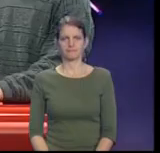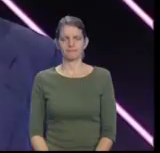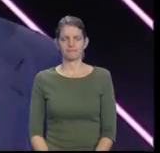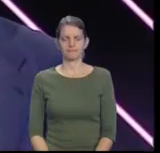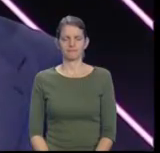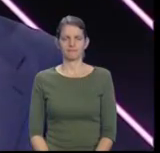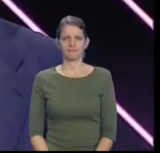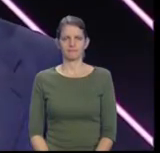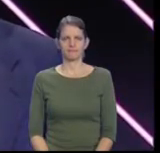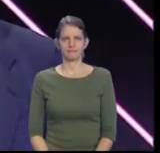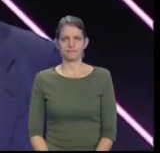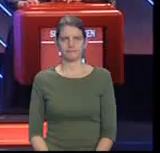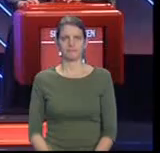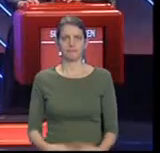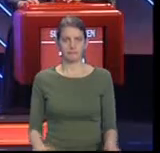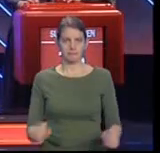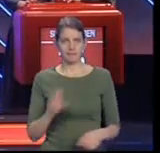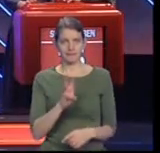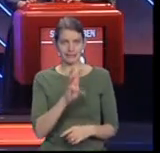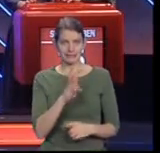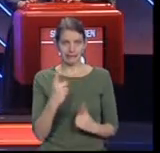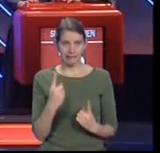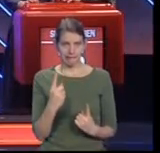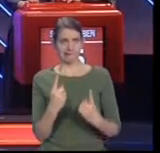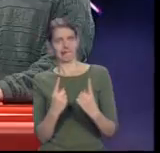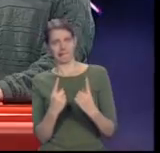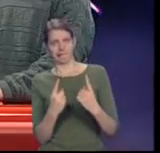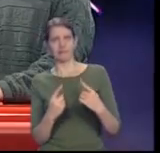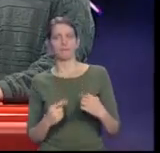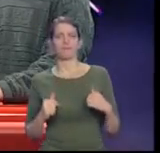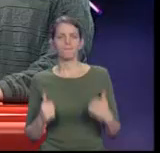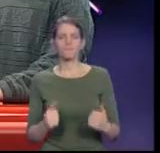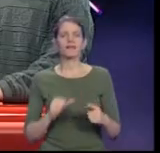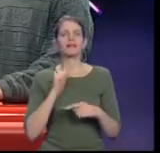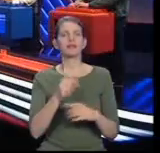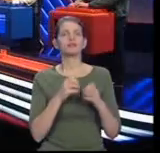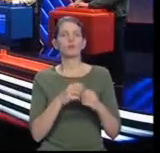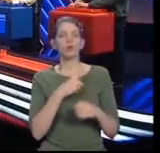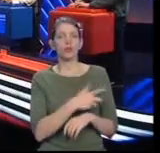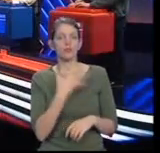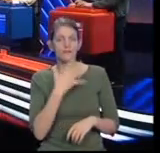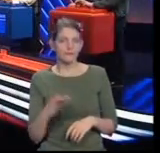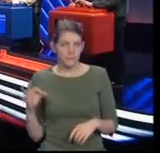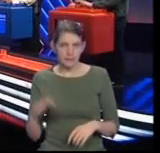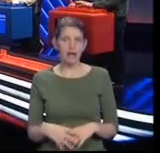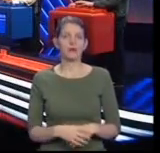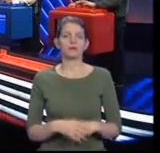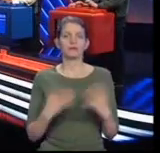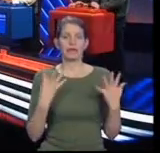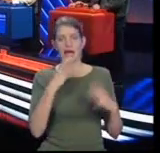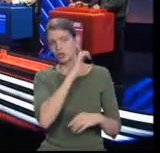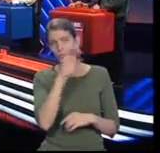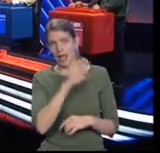And you jump into a 15 lead. It's very exciting. And you get the first cut, the bonus. The bonus is worth 50, all right? Worth